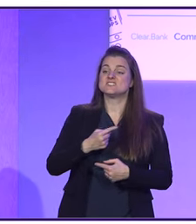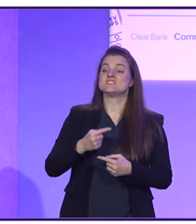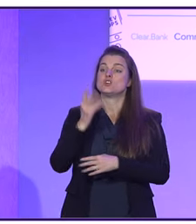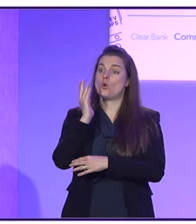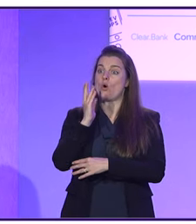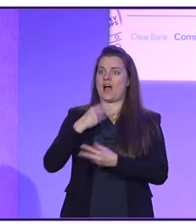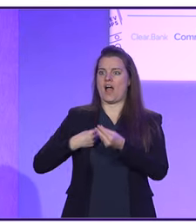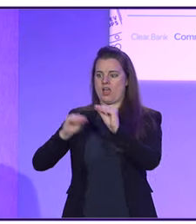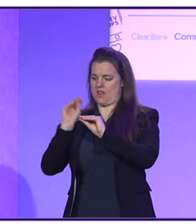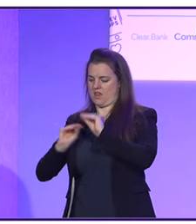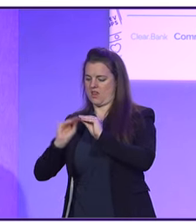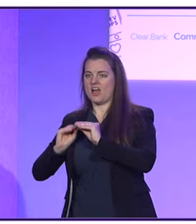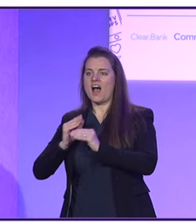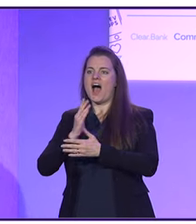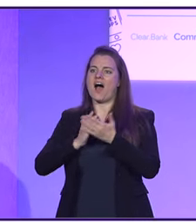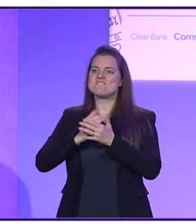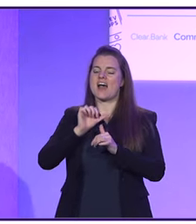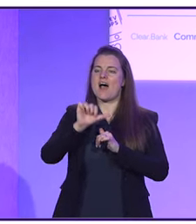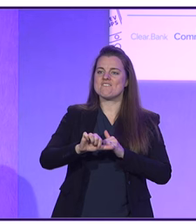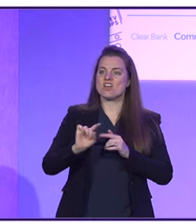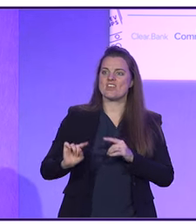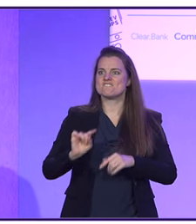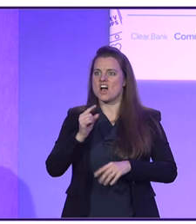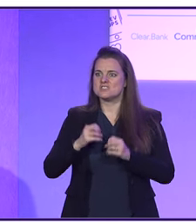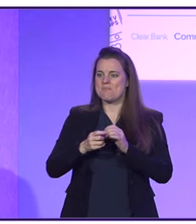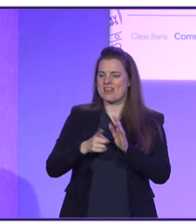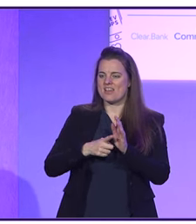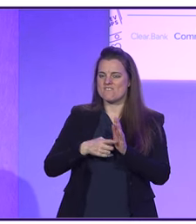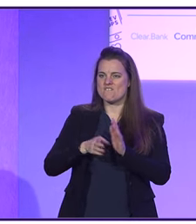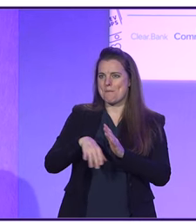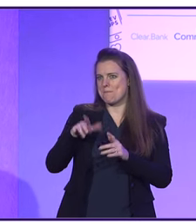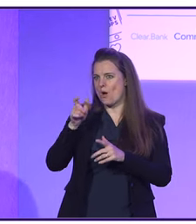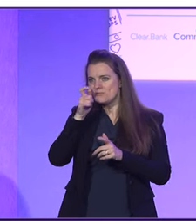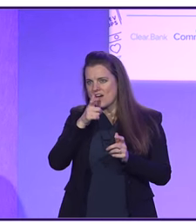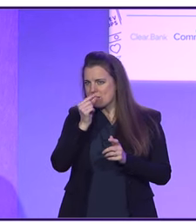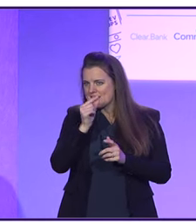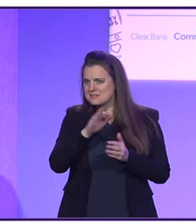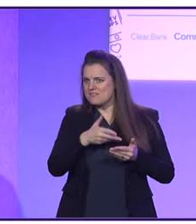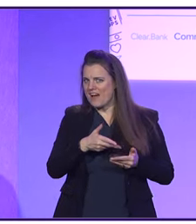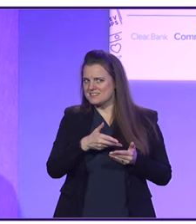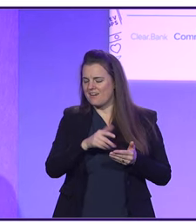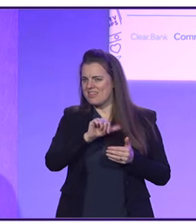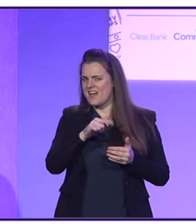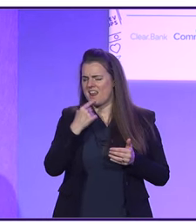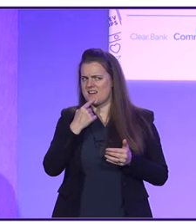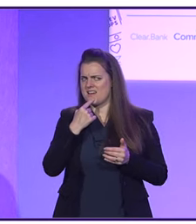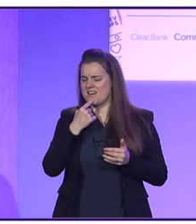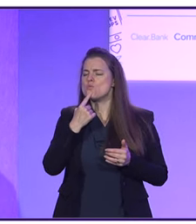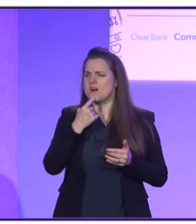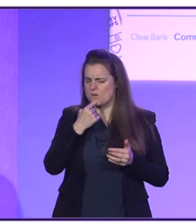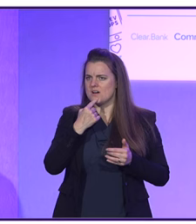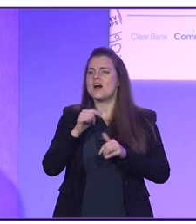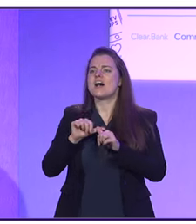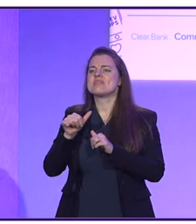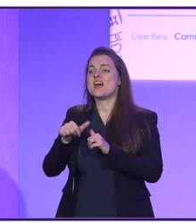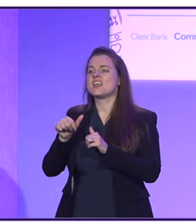after I received my first bill from a well-known observability provider, and I was like, wow. And then I realized, I spoke to some people and realized that nobody has ever